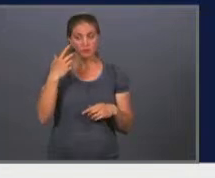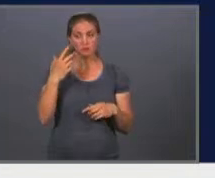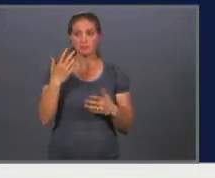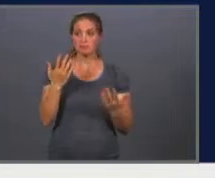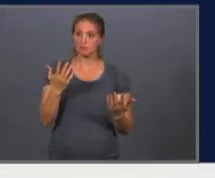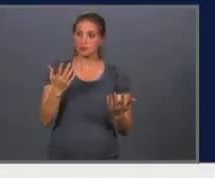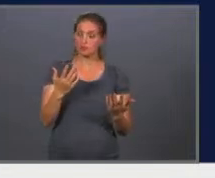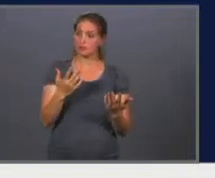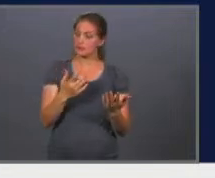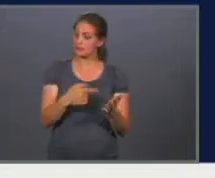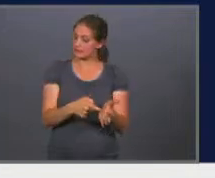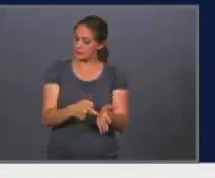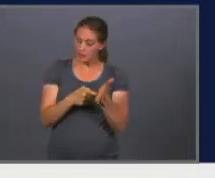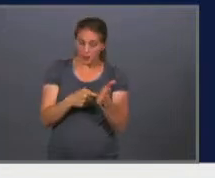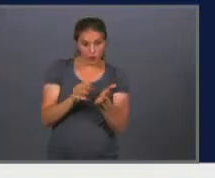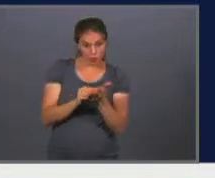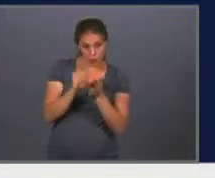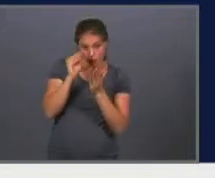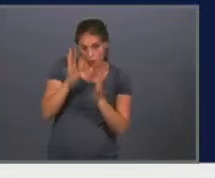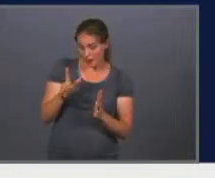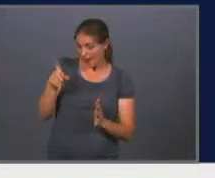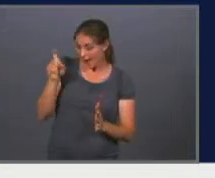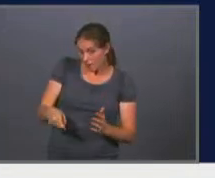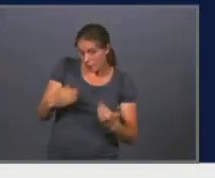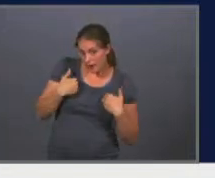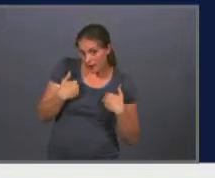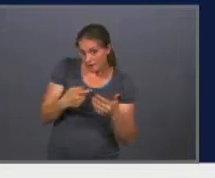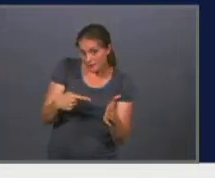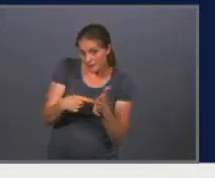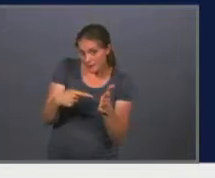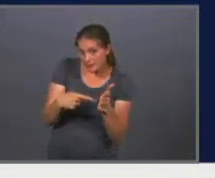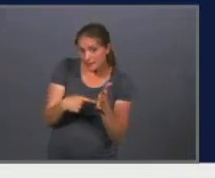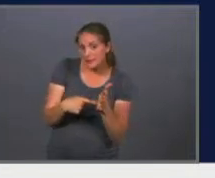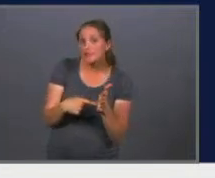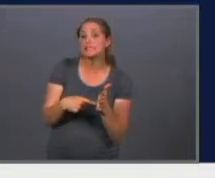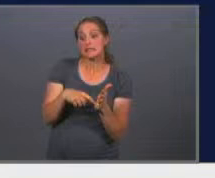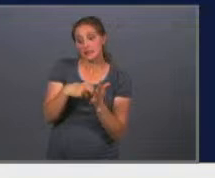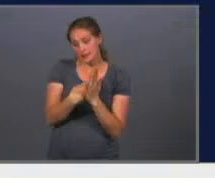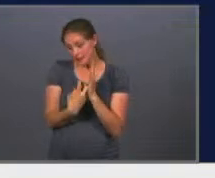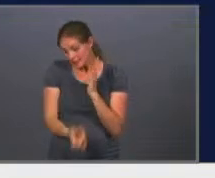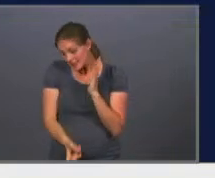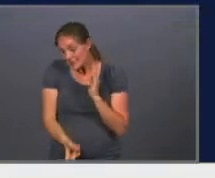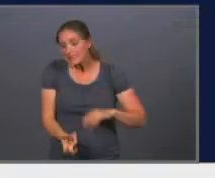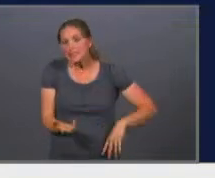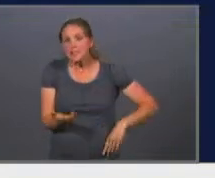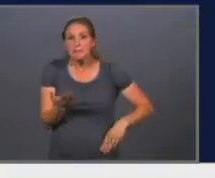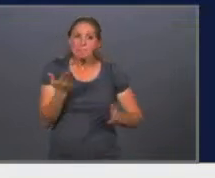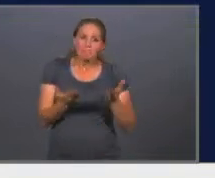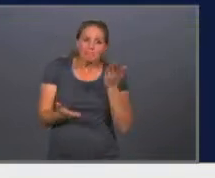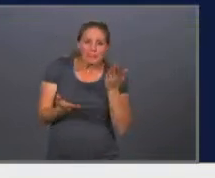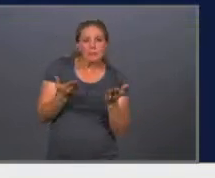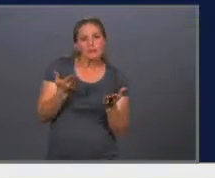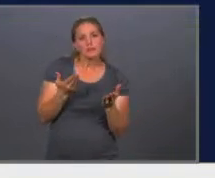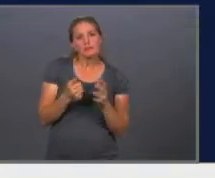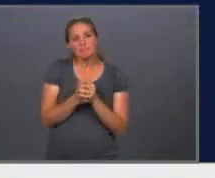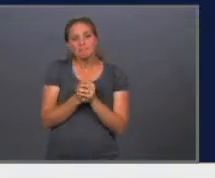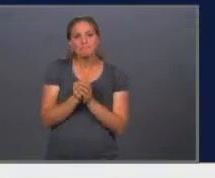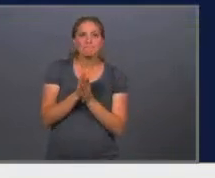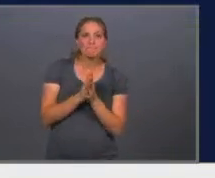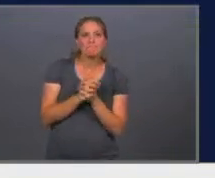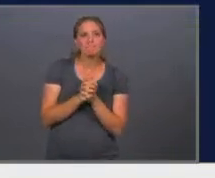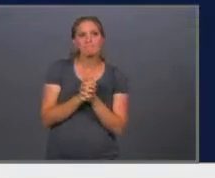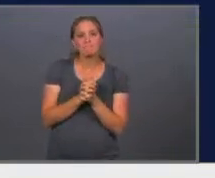insist that if students need to go heavily into debt, that they maybe take a look at